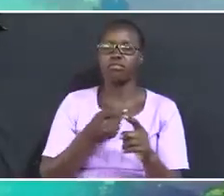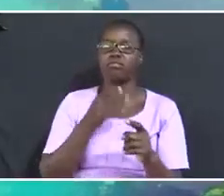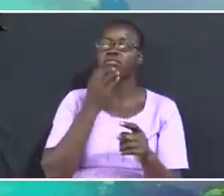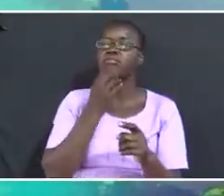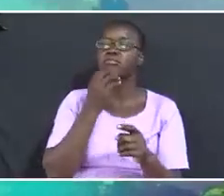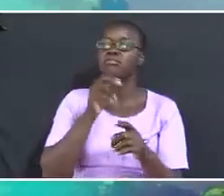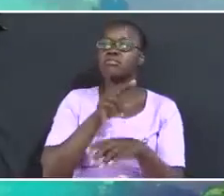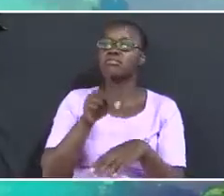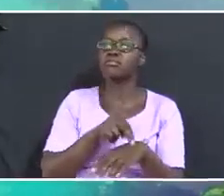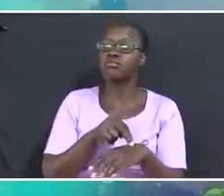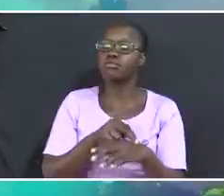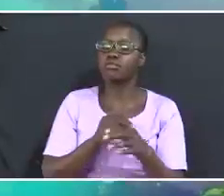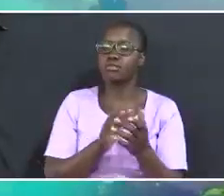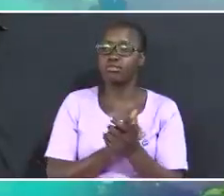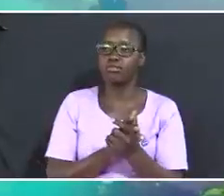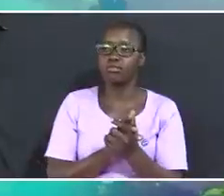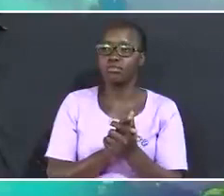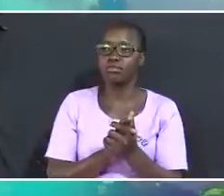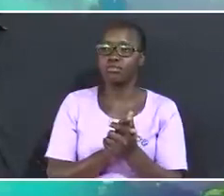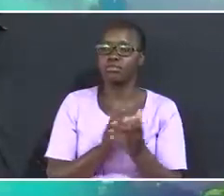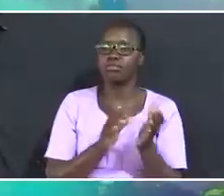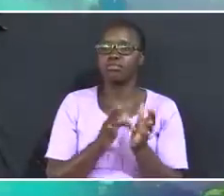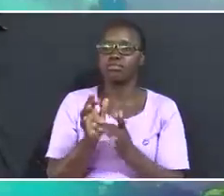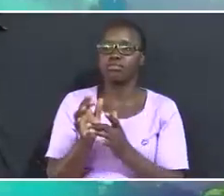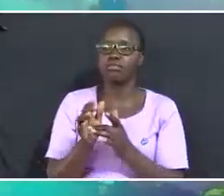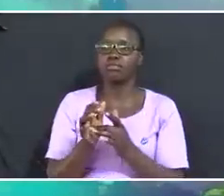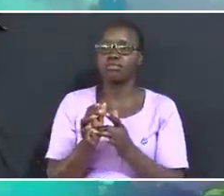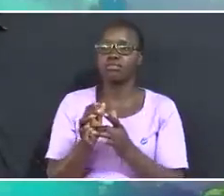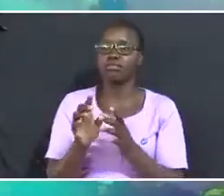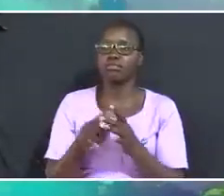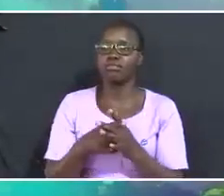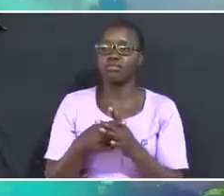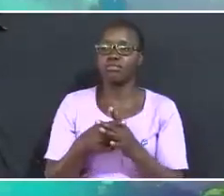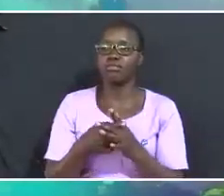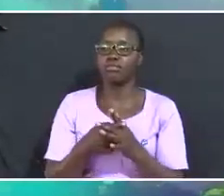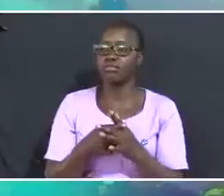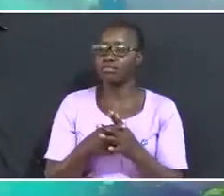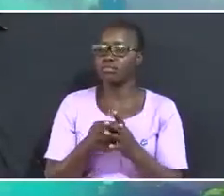In verse 31, Jesus begins